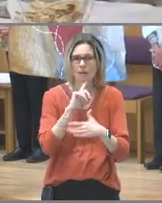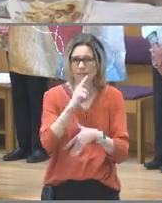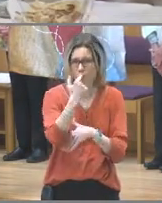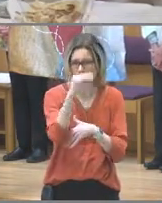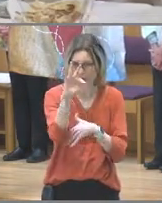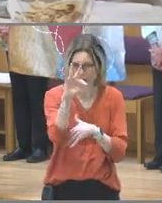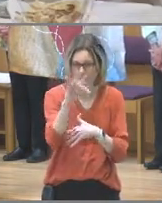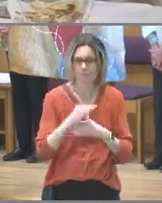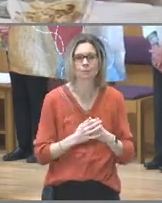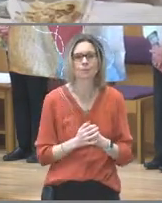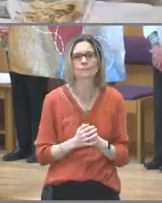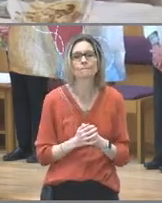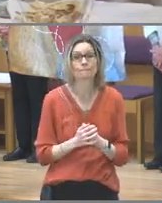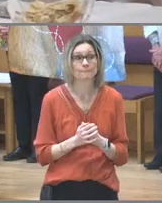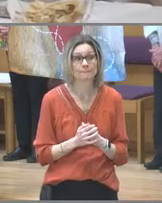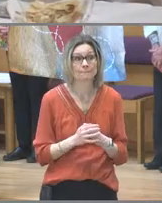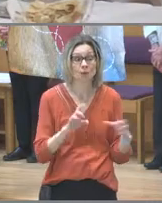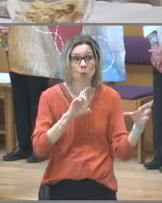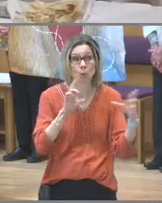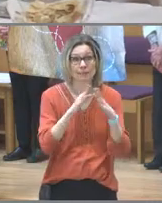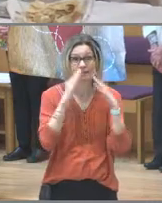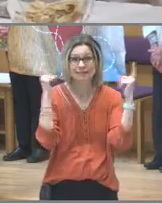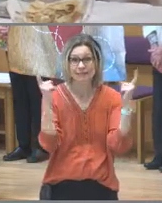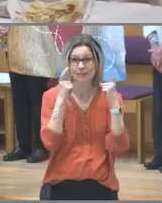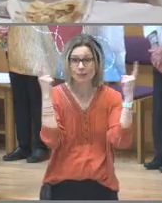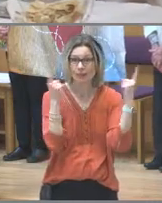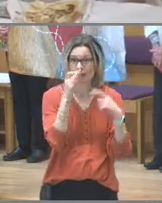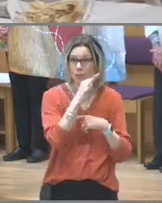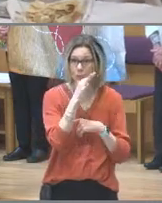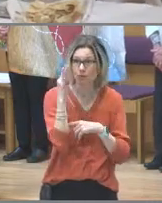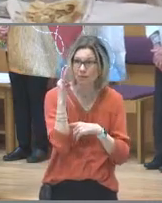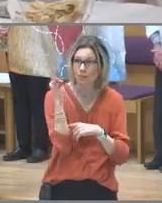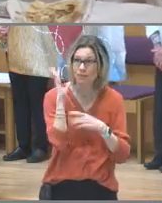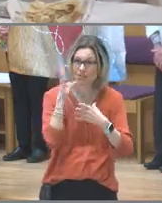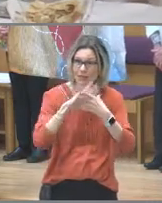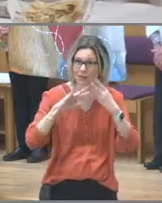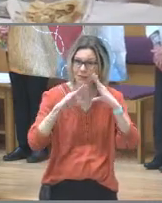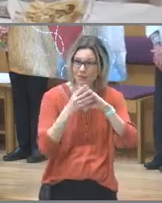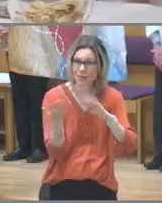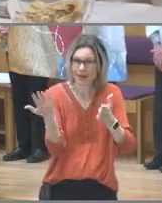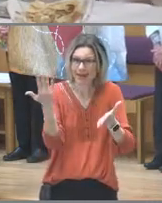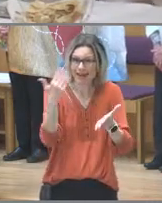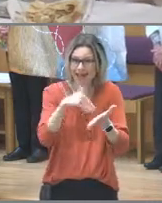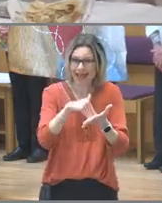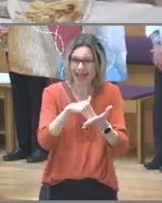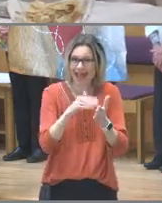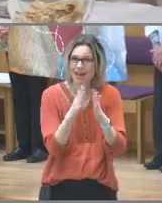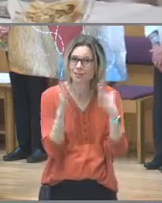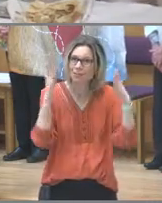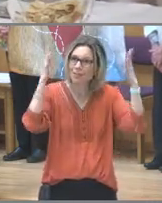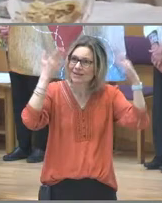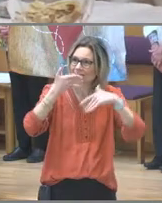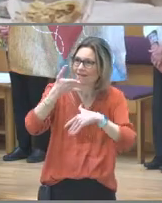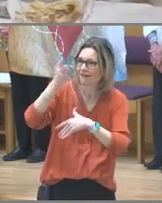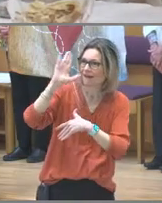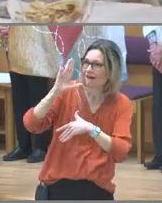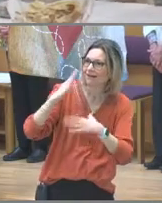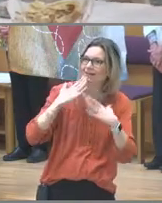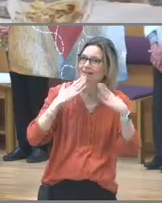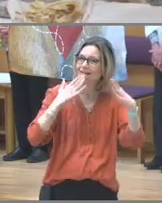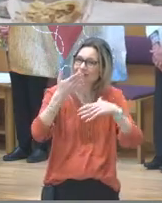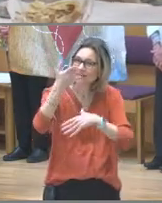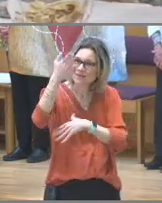gluten-free. So are we ready to celebrate communion? We are going to tell the story again. We are going to praise God, give thanks to